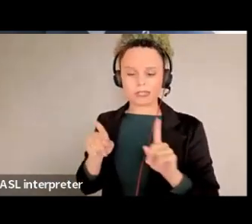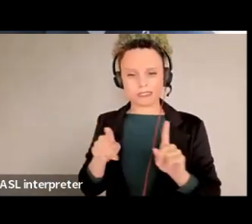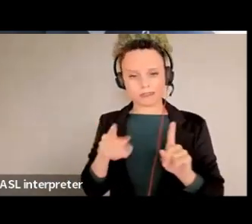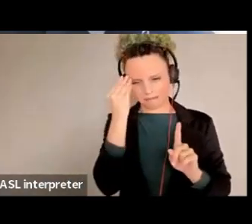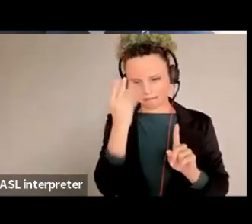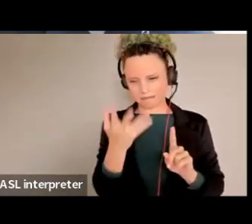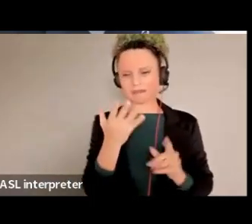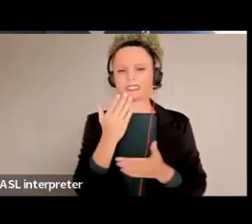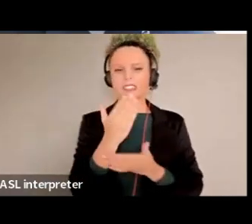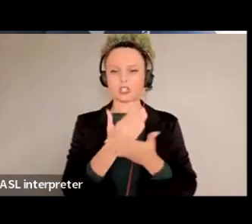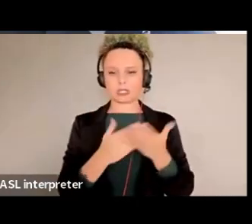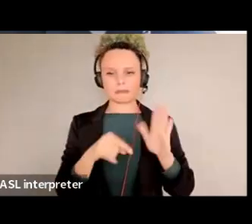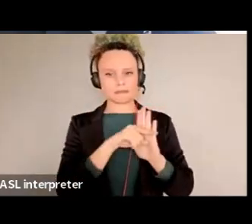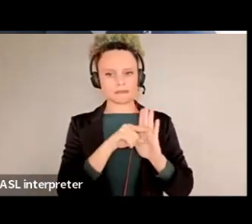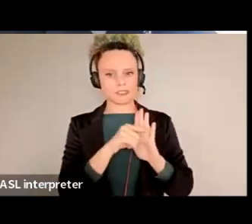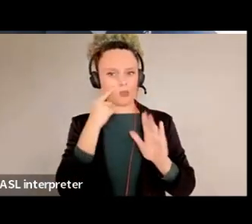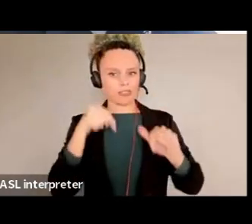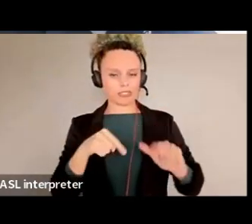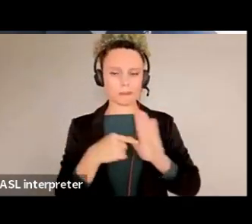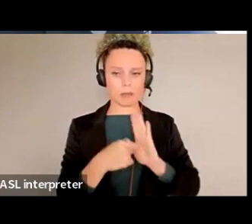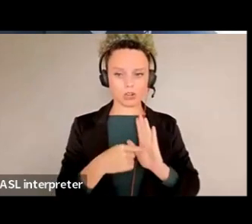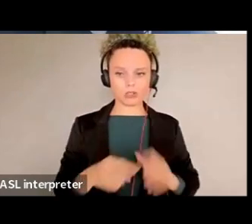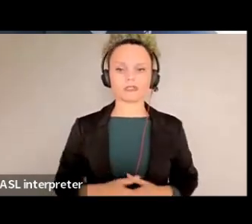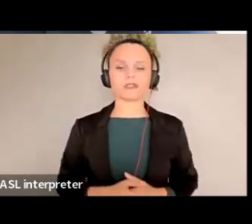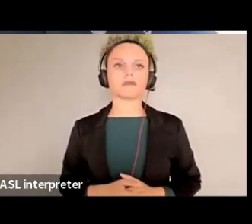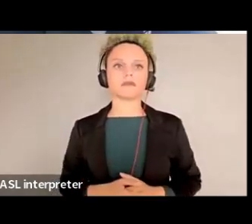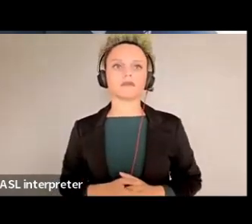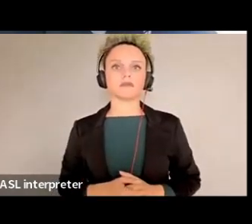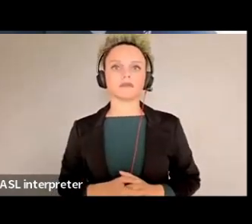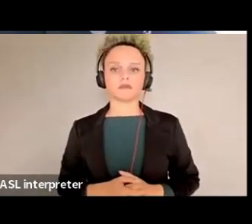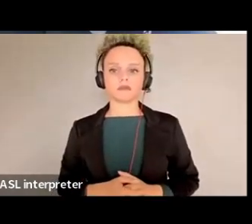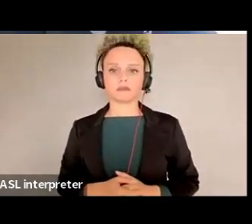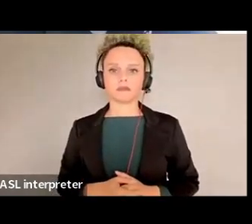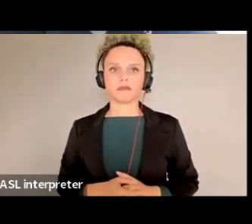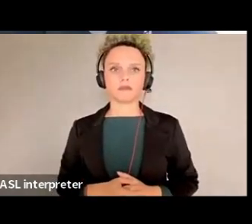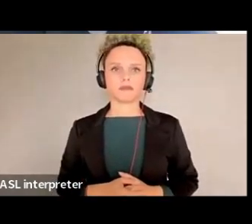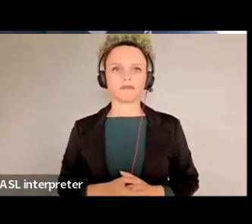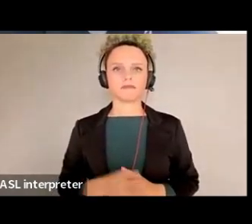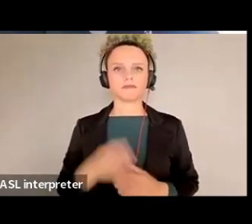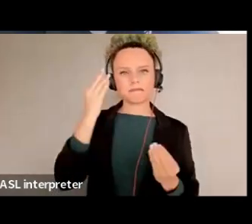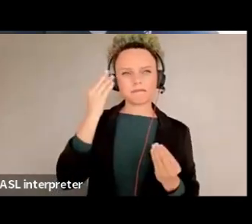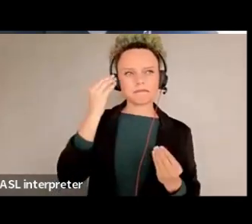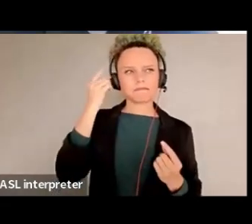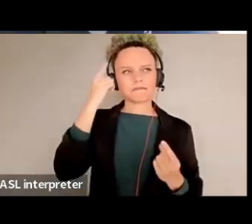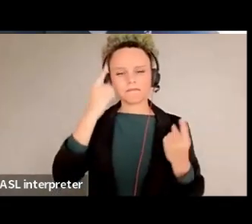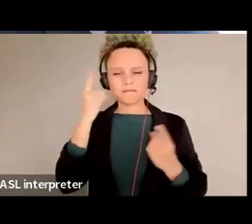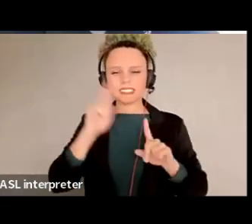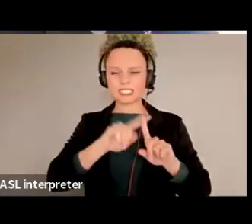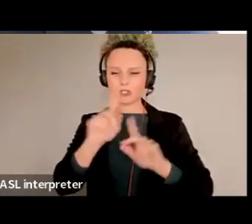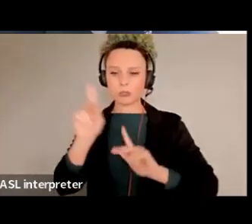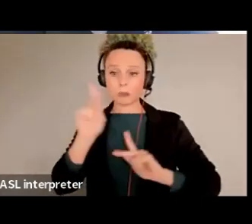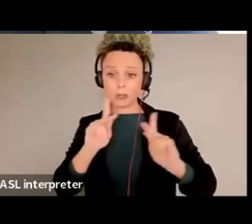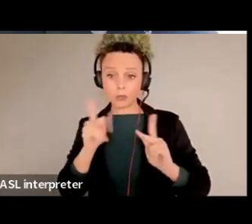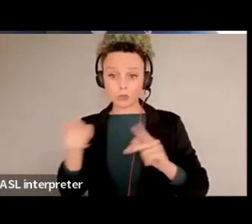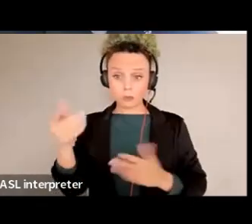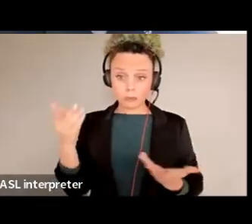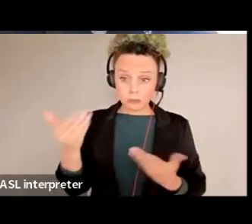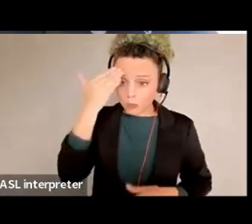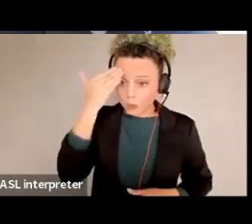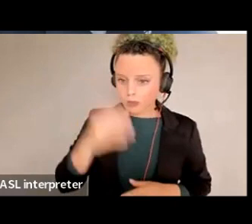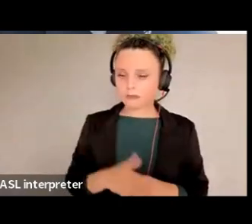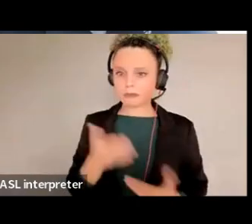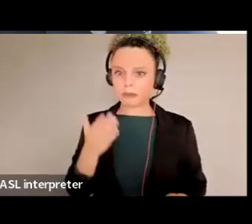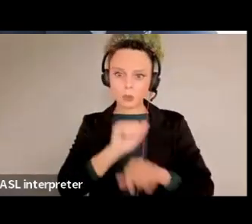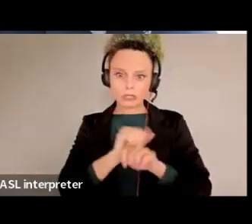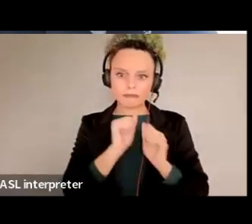conversation. But there are definitely drawbacks to this model. Think about